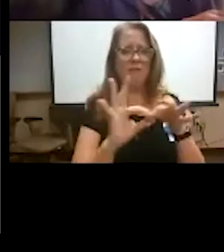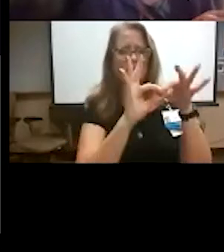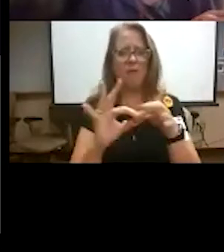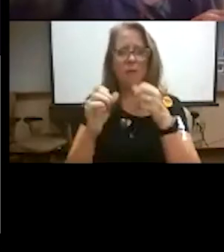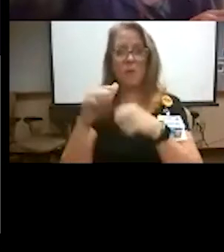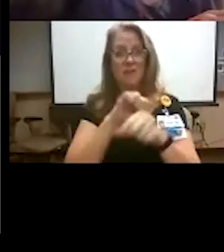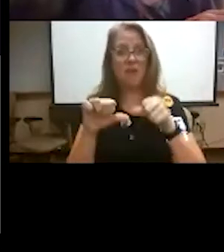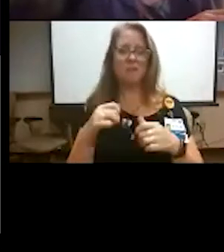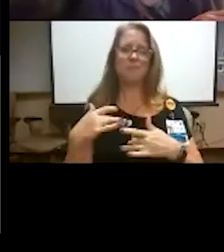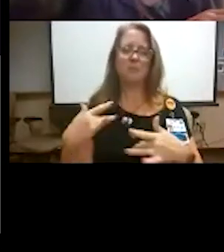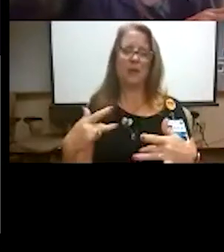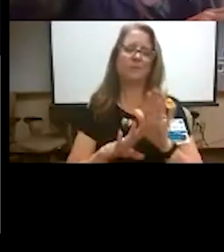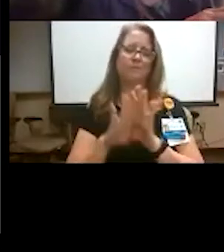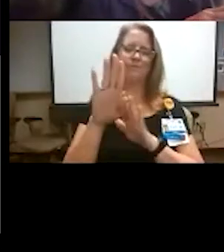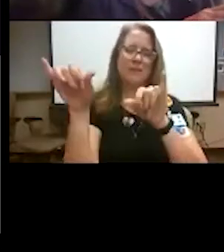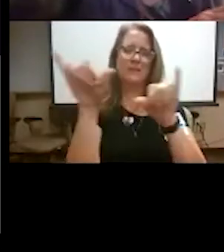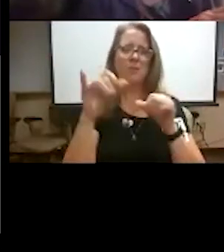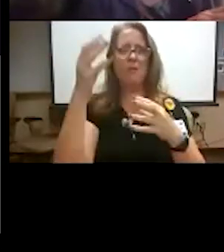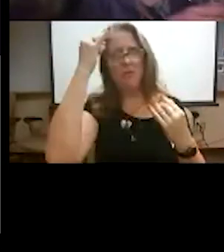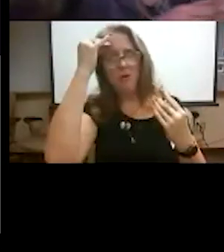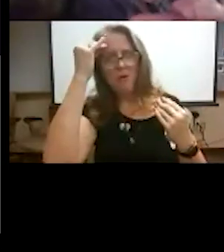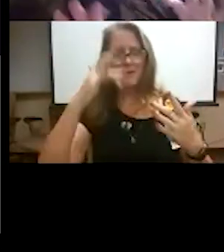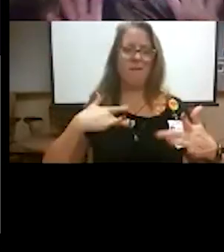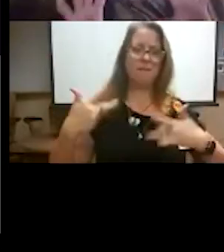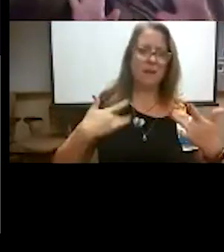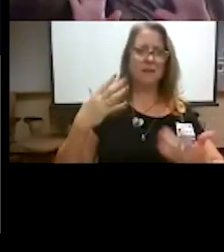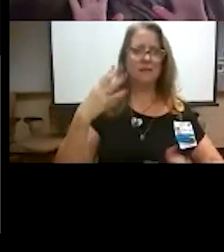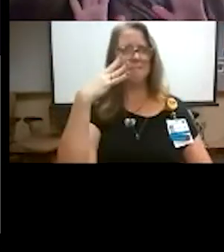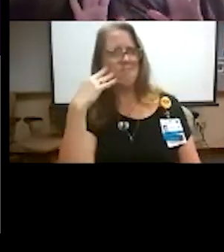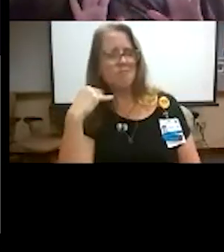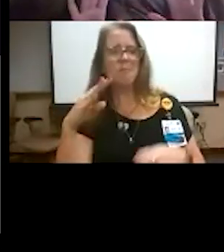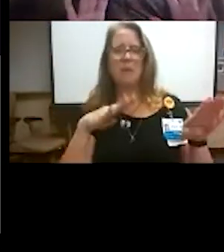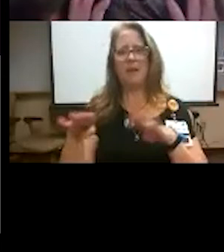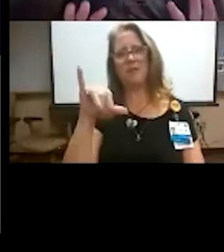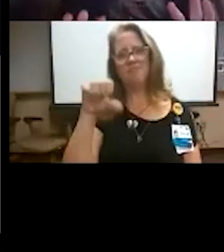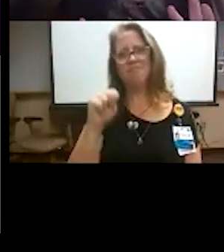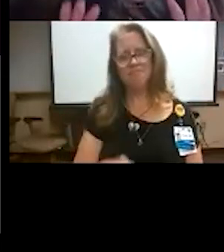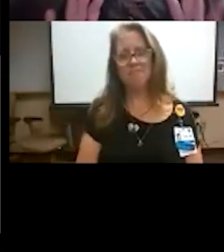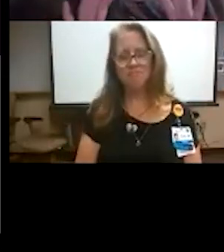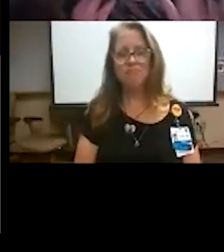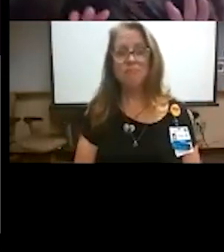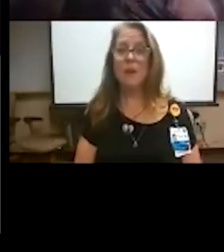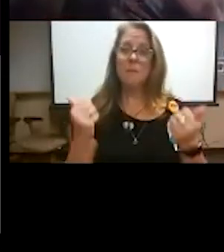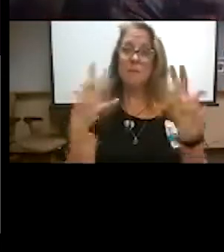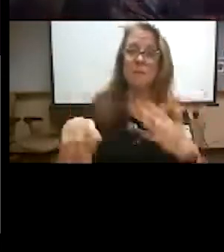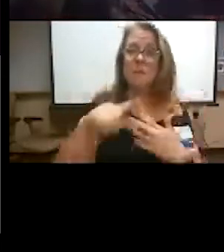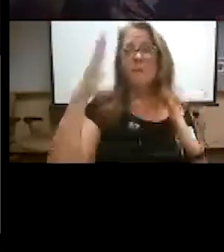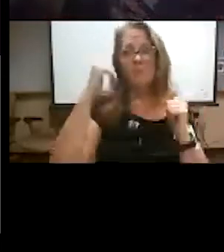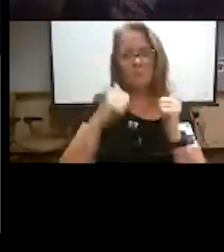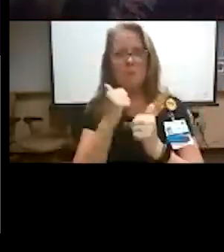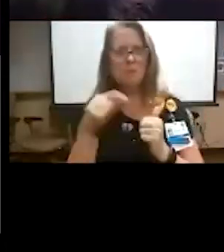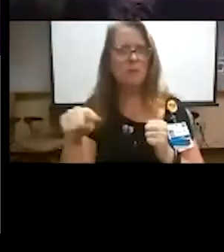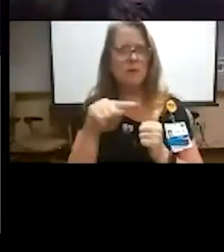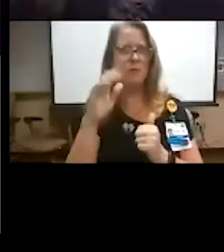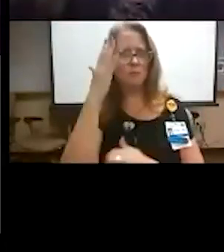they tend to develop similar thoughts, feelings, and behaviors. So many of you, hopefully most of you, will know